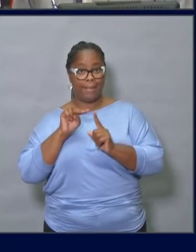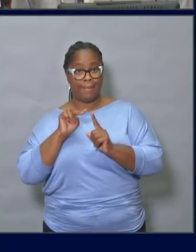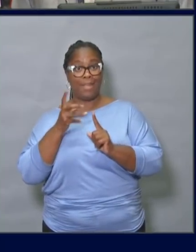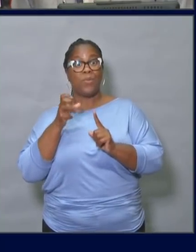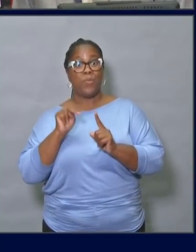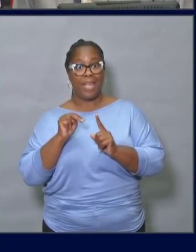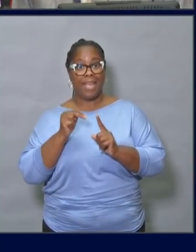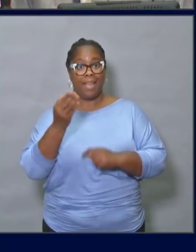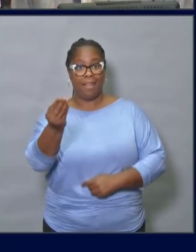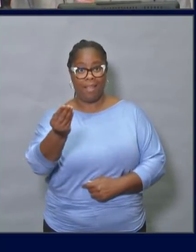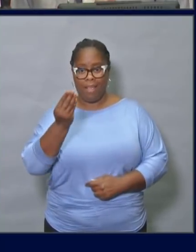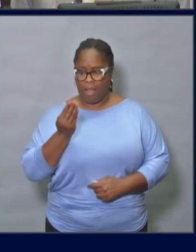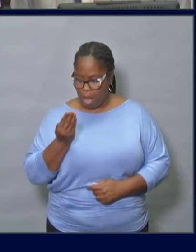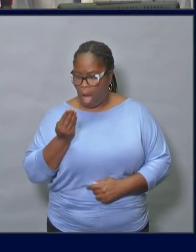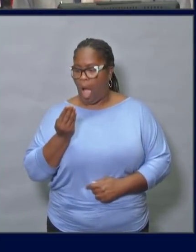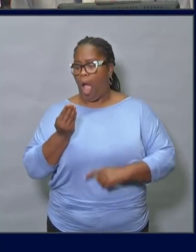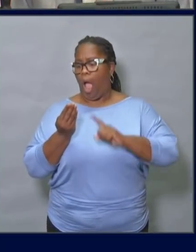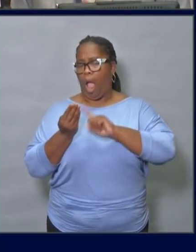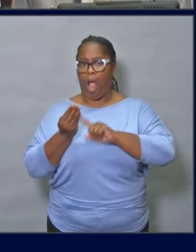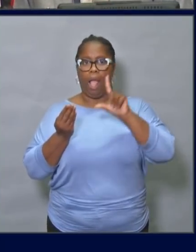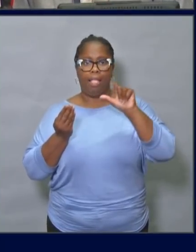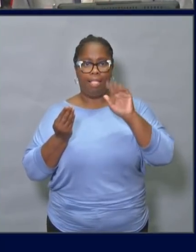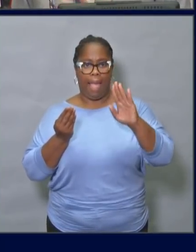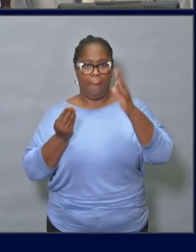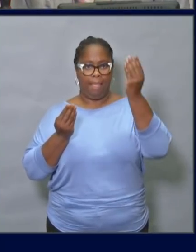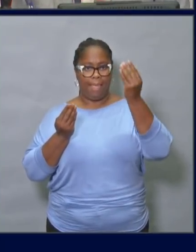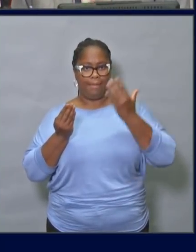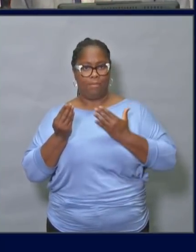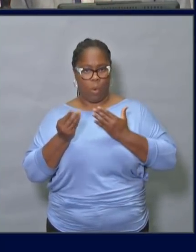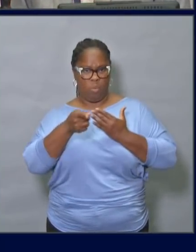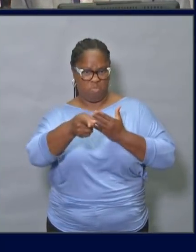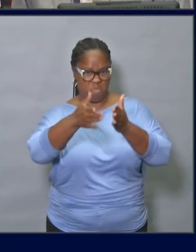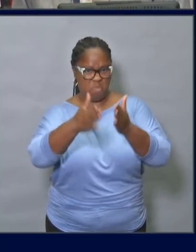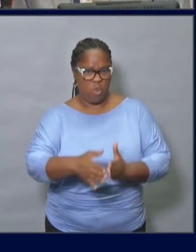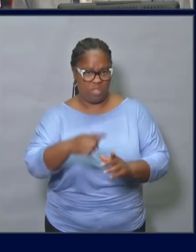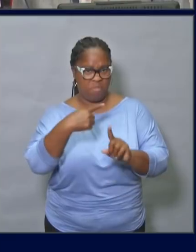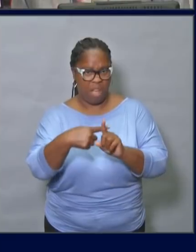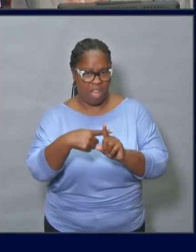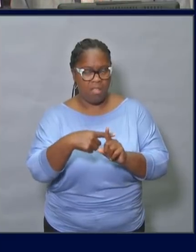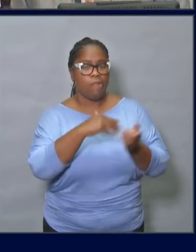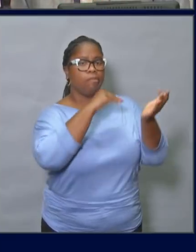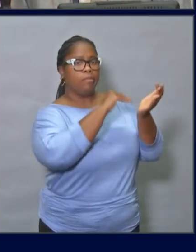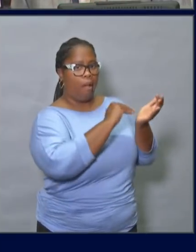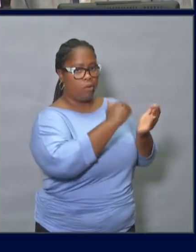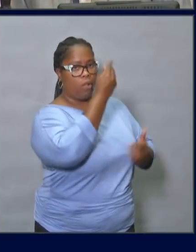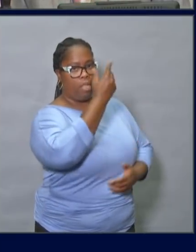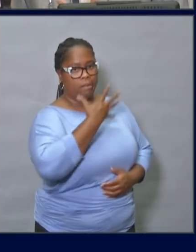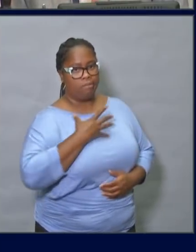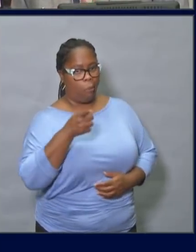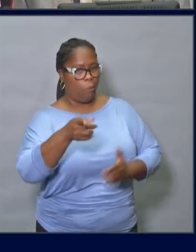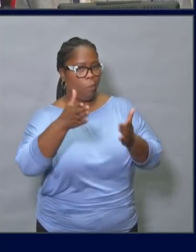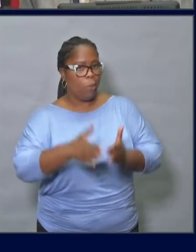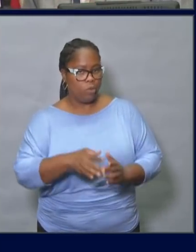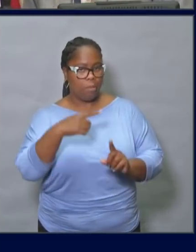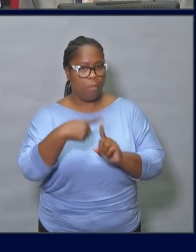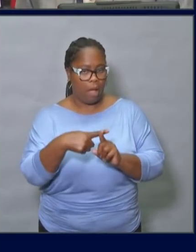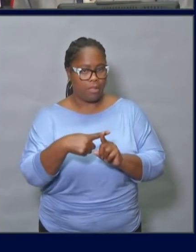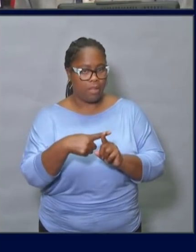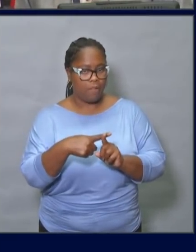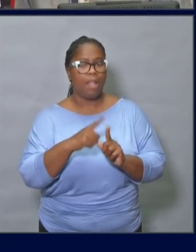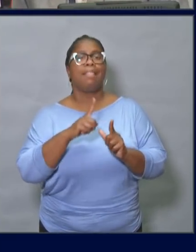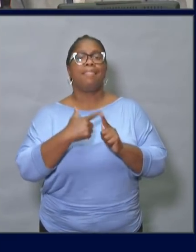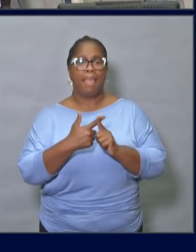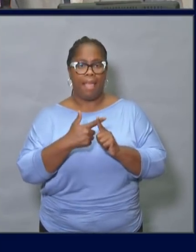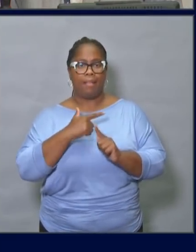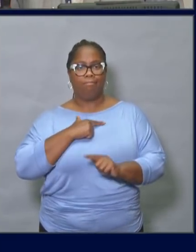lab result from a lab or a provider that gives us the information we need to be able to talk to a person who was